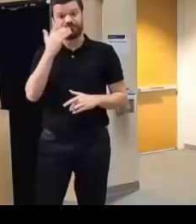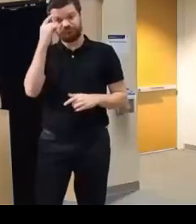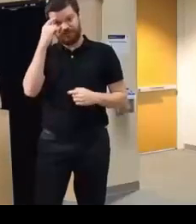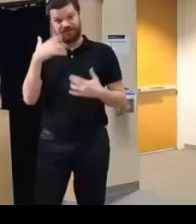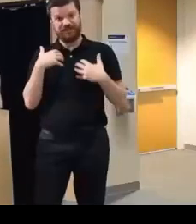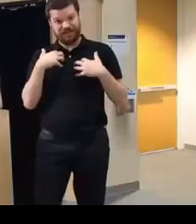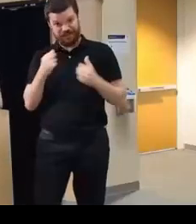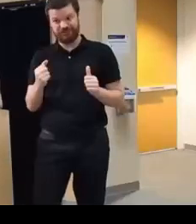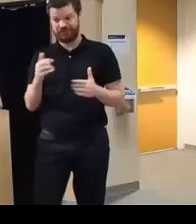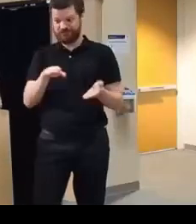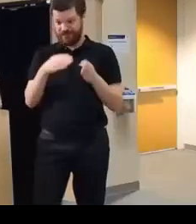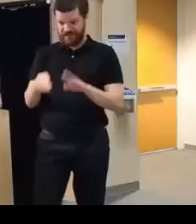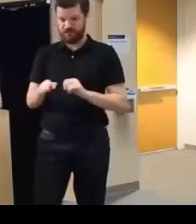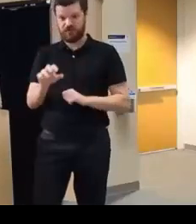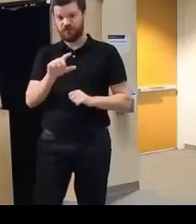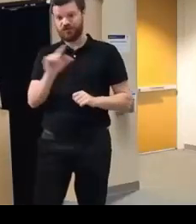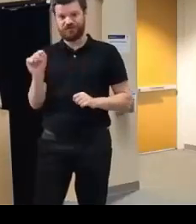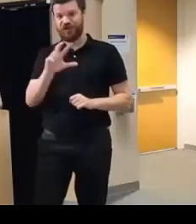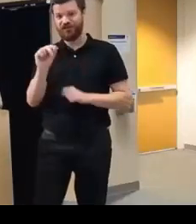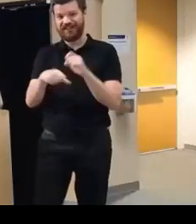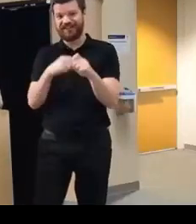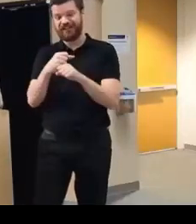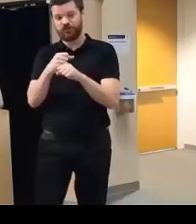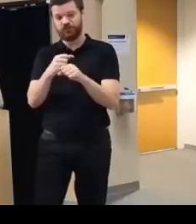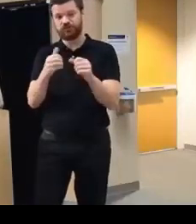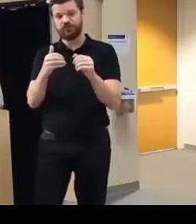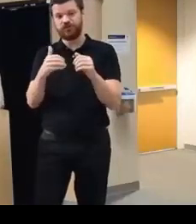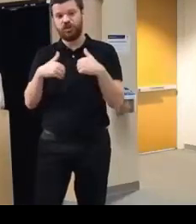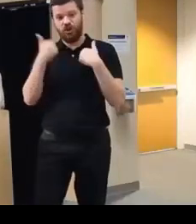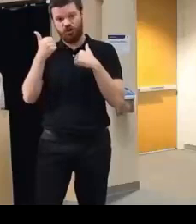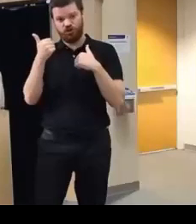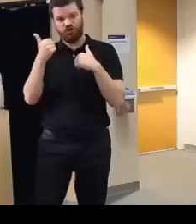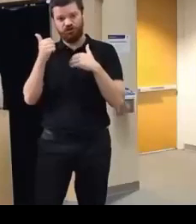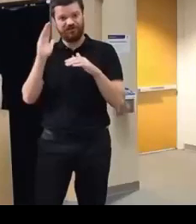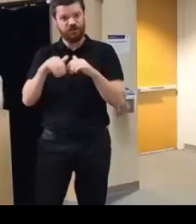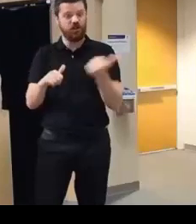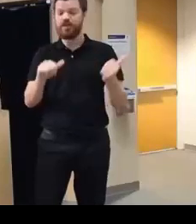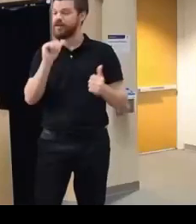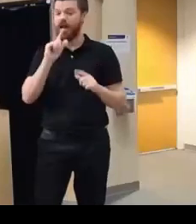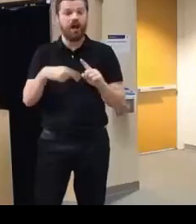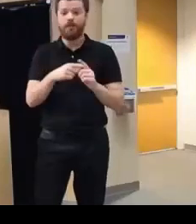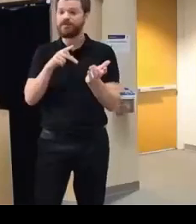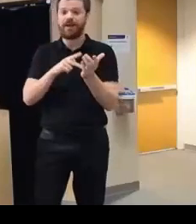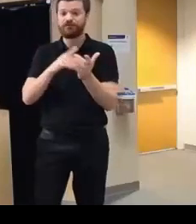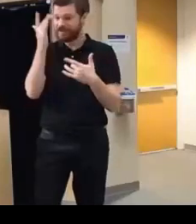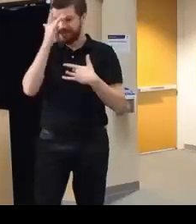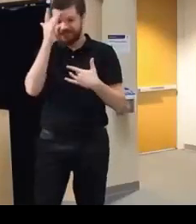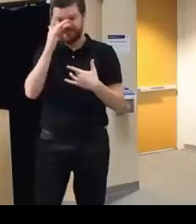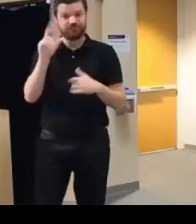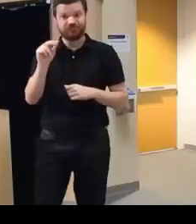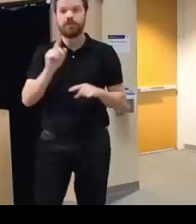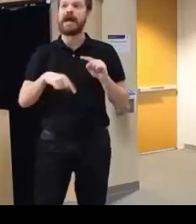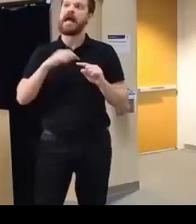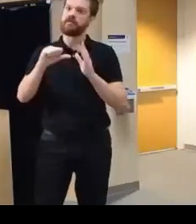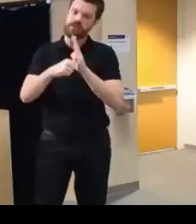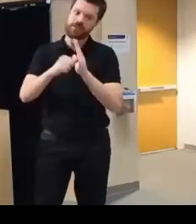years earlier than the rest of the population who don't have severe mental illness. And it's not because of psychiatric disease, as we all know in this room, but I have to say that